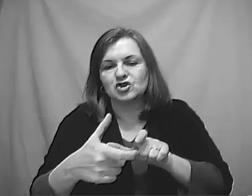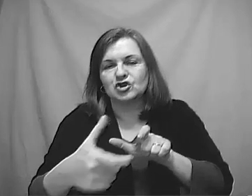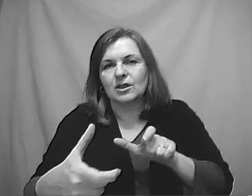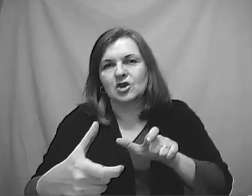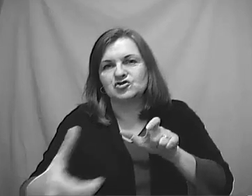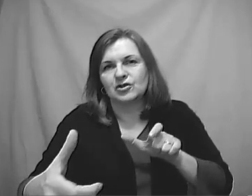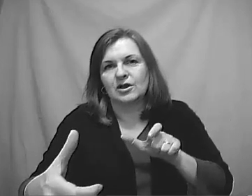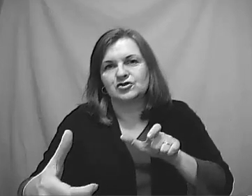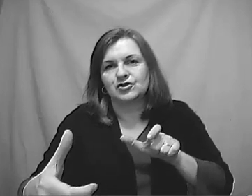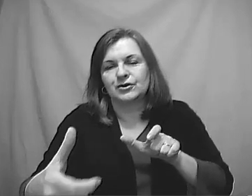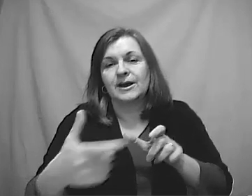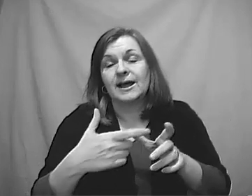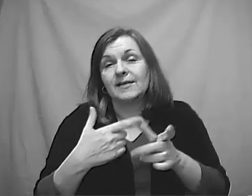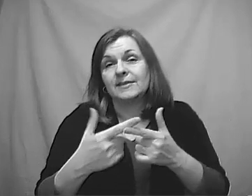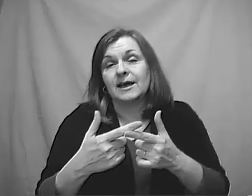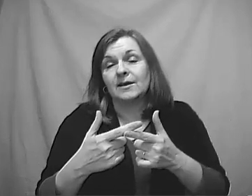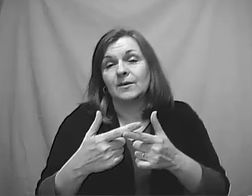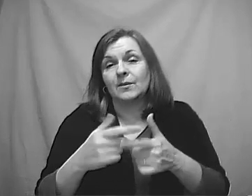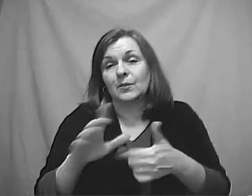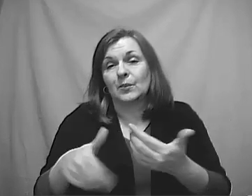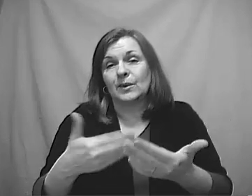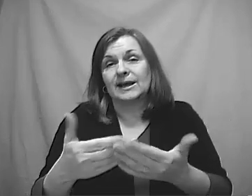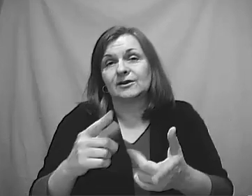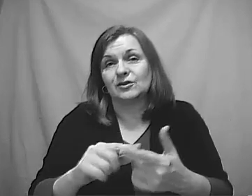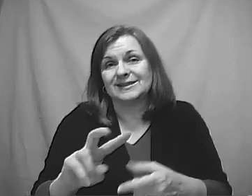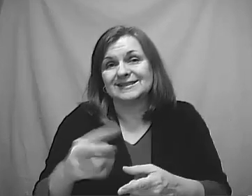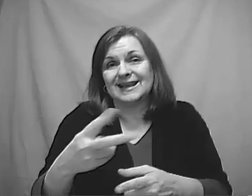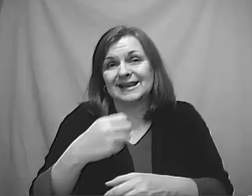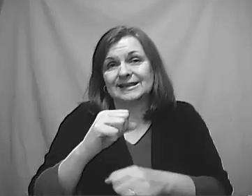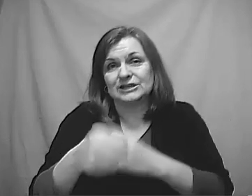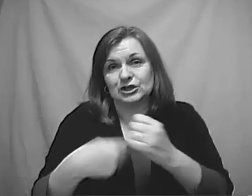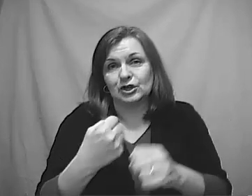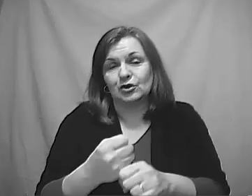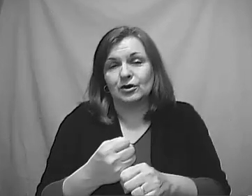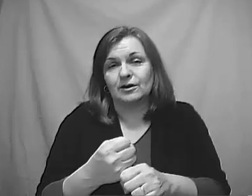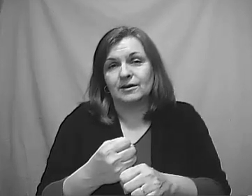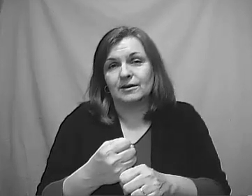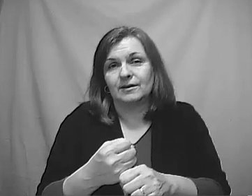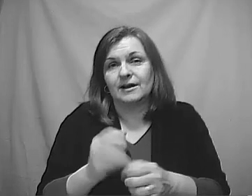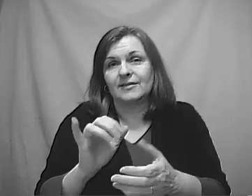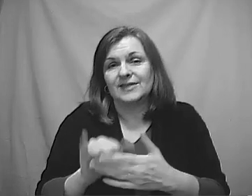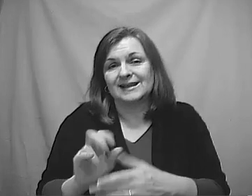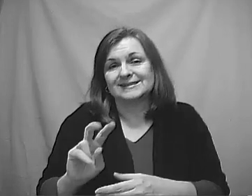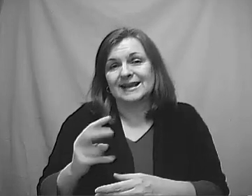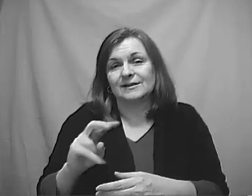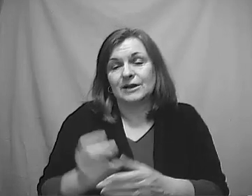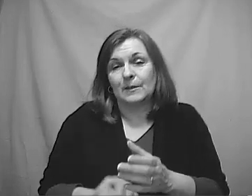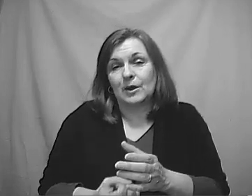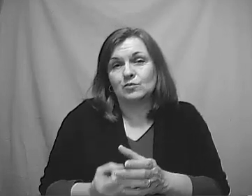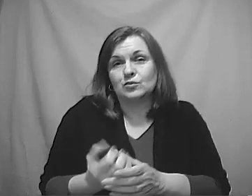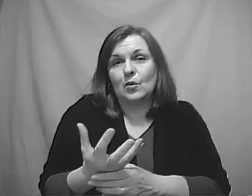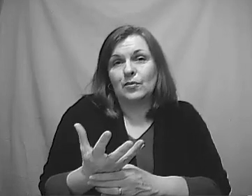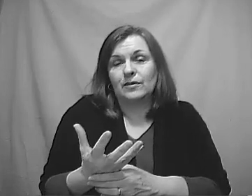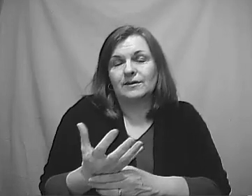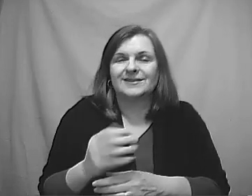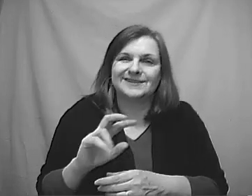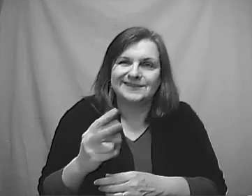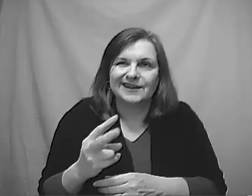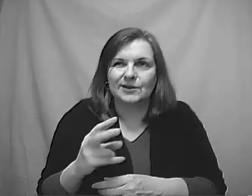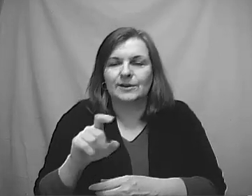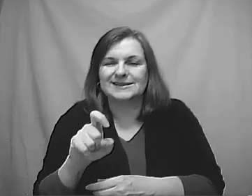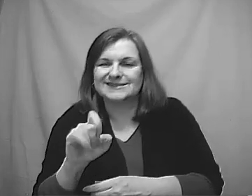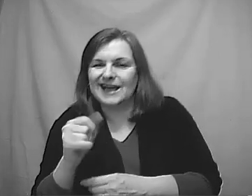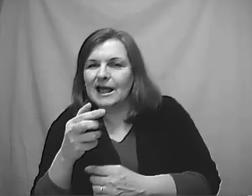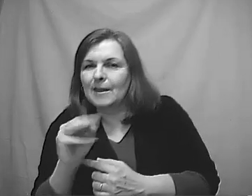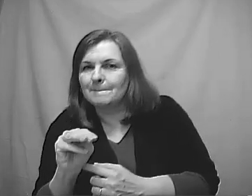get larger and larger and larger. And by the time we get to our second year, that secondary growth or